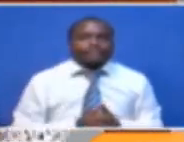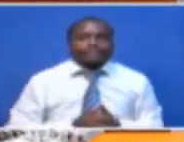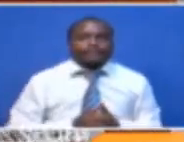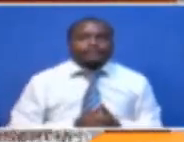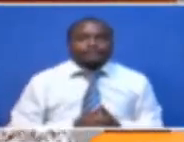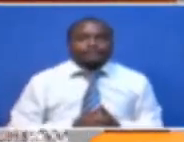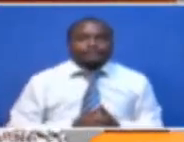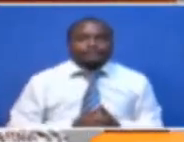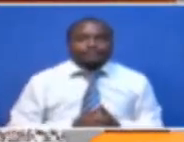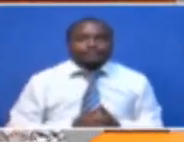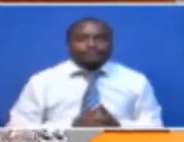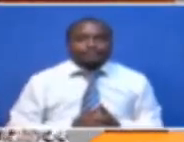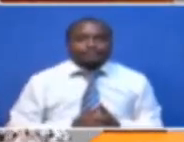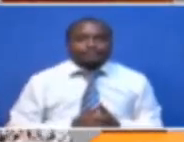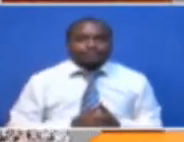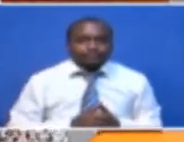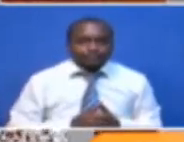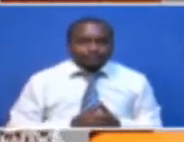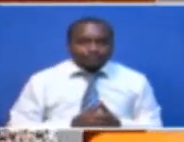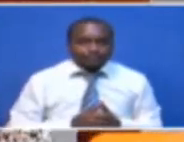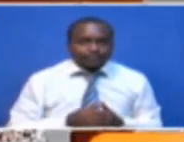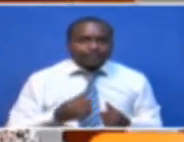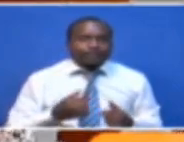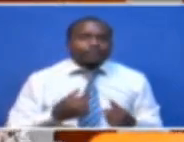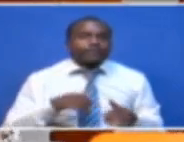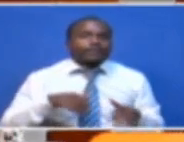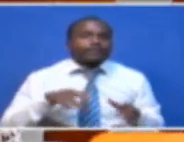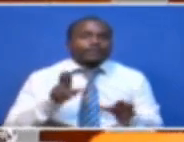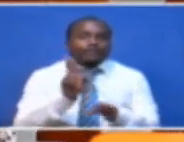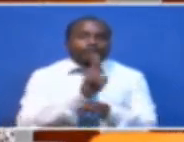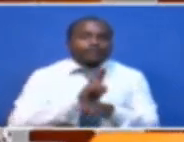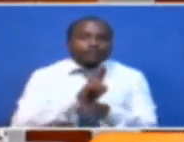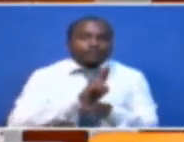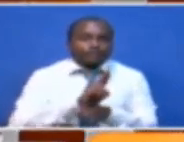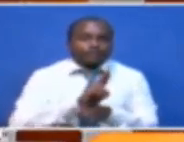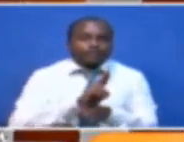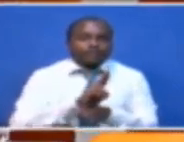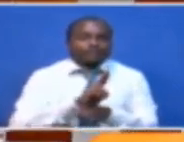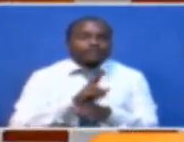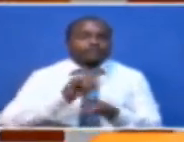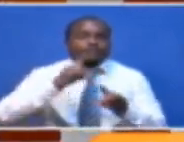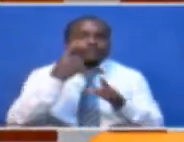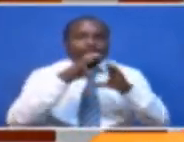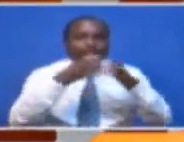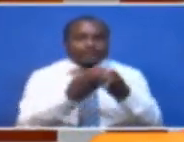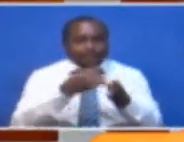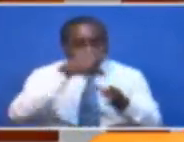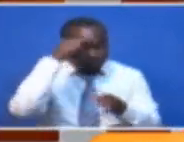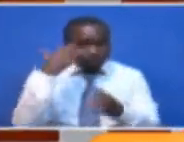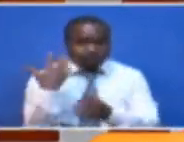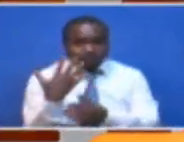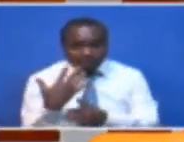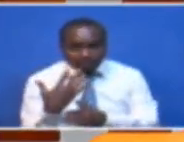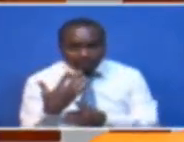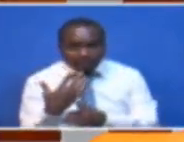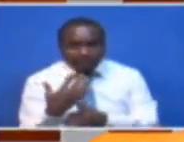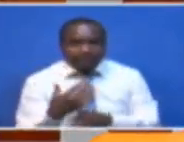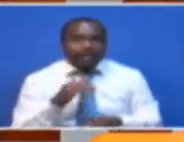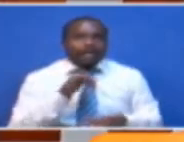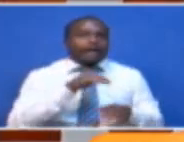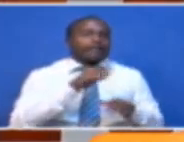I traveled first class because of credentials. Yes. Rotich because of ivory button. Yes. Now, that is the time I started appreciating